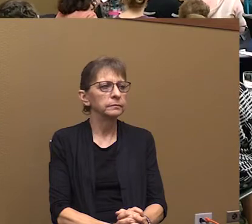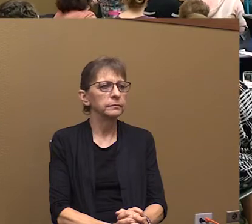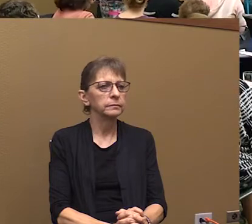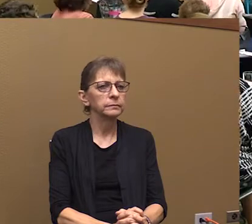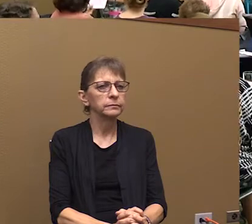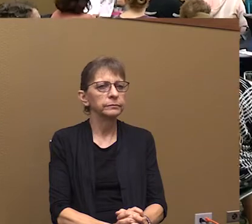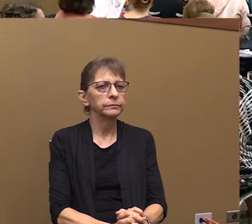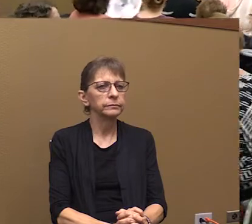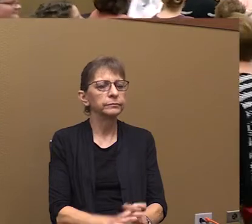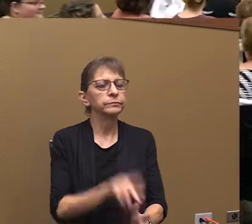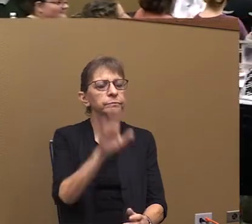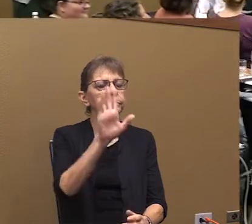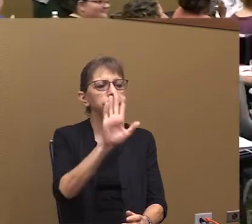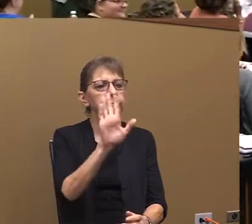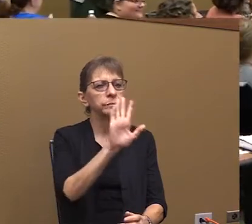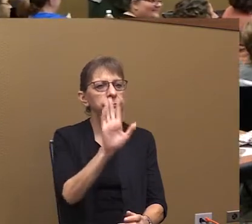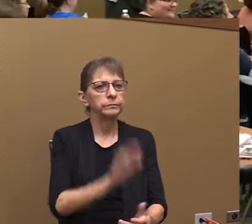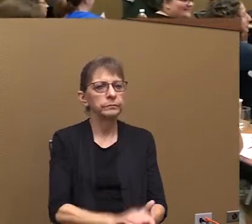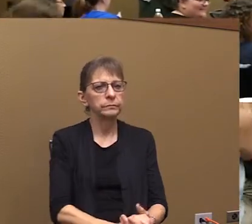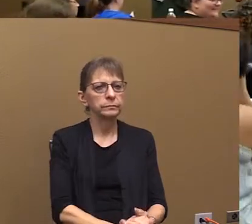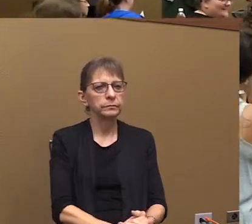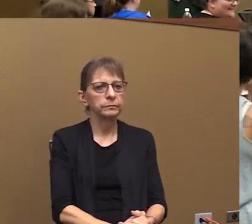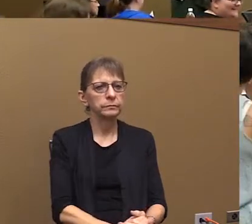Thank you.